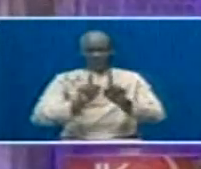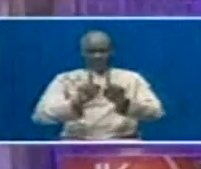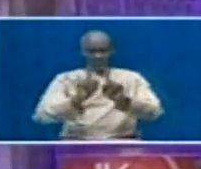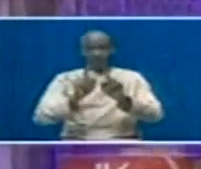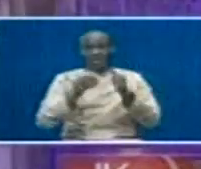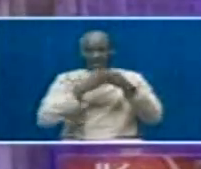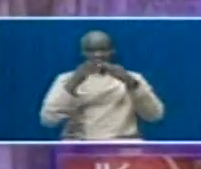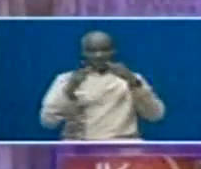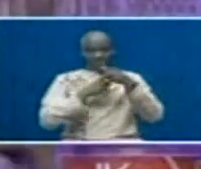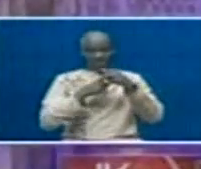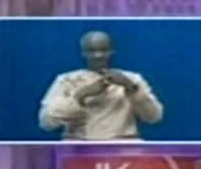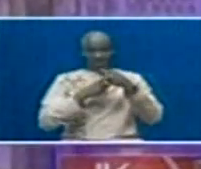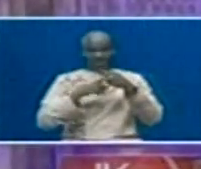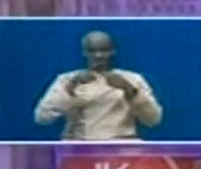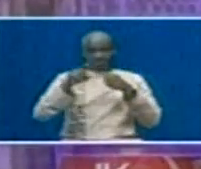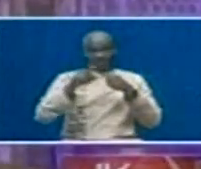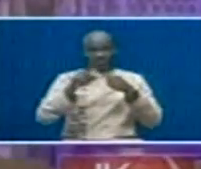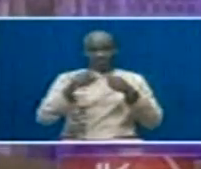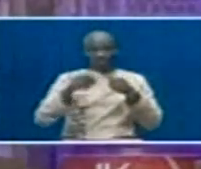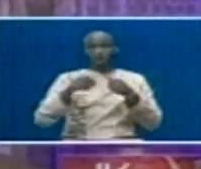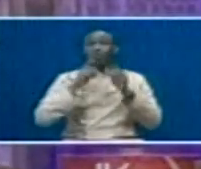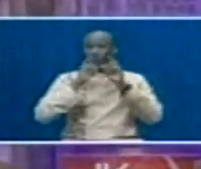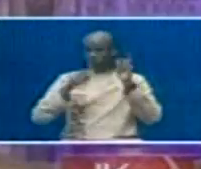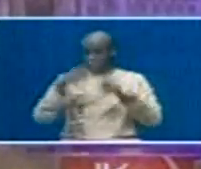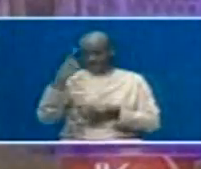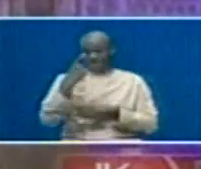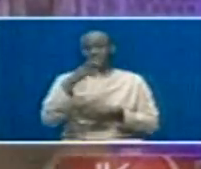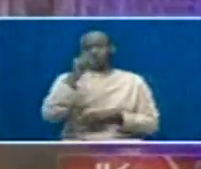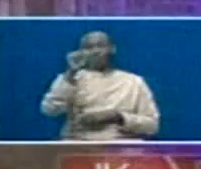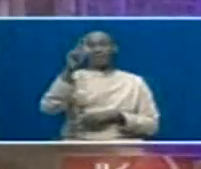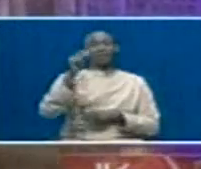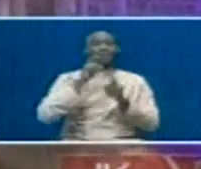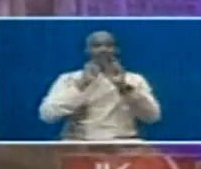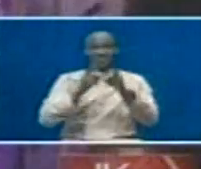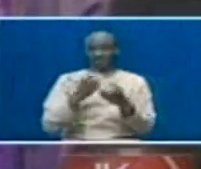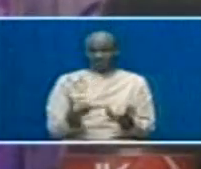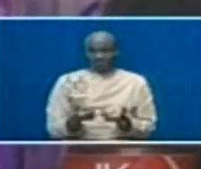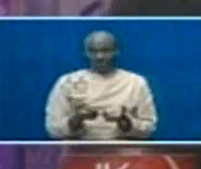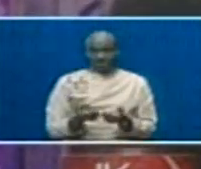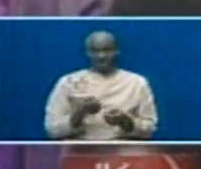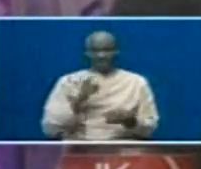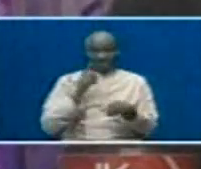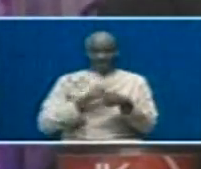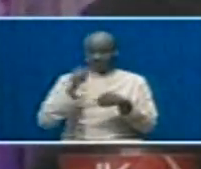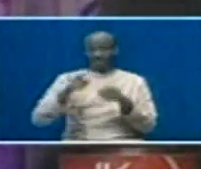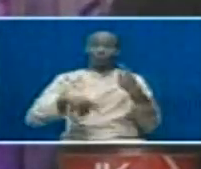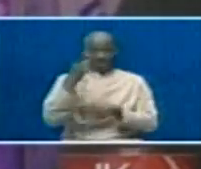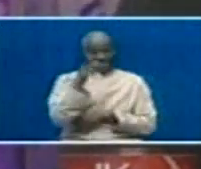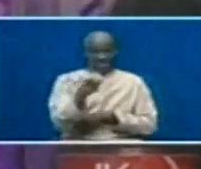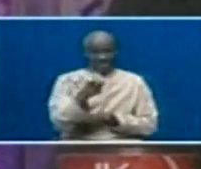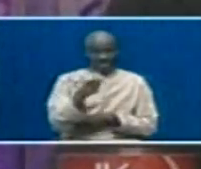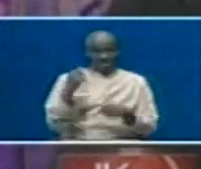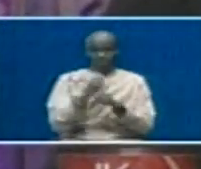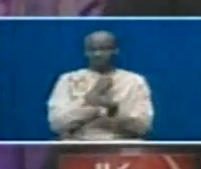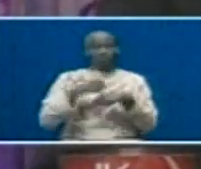Yeah. In 1986, Wole Soyinka wins a Nobel Prize in Literature. Yeah. Well, once the Nobel Prize had been given to Wole, it could not be